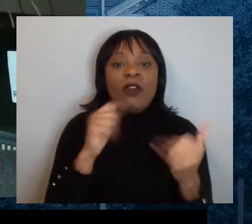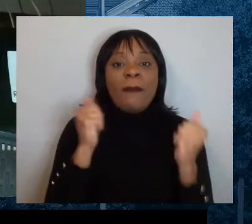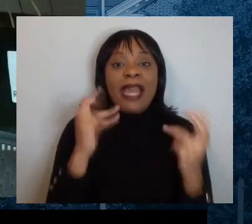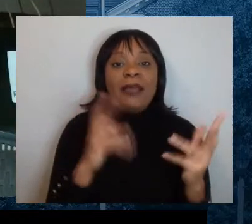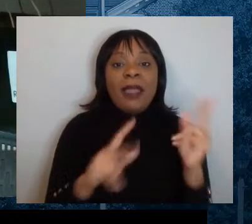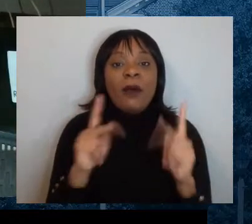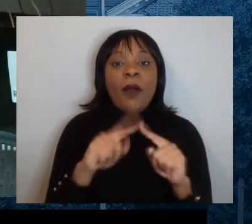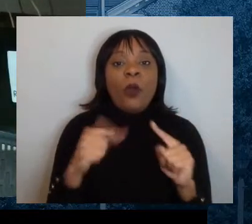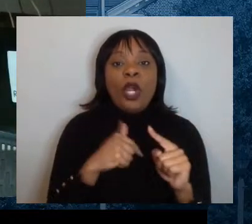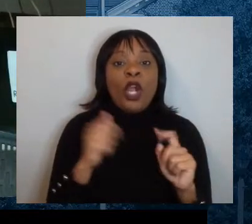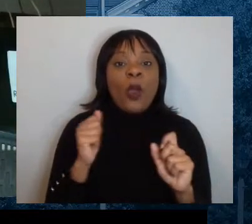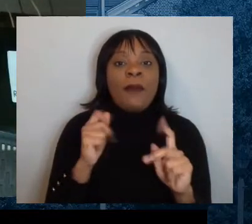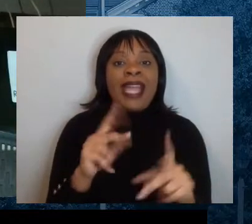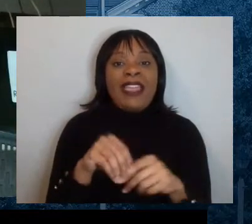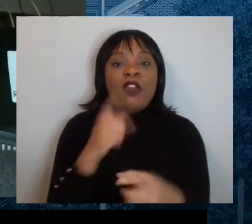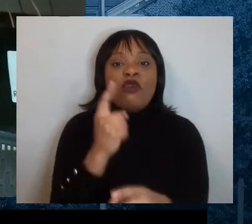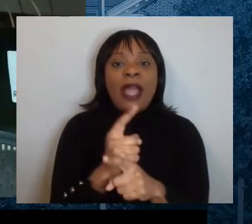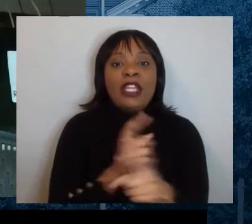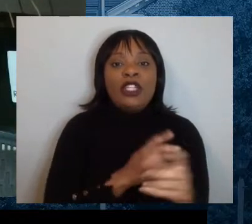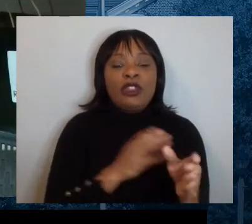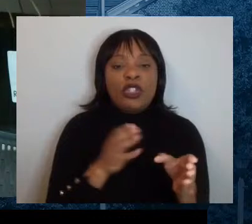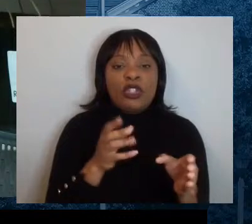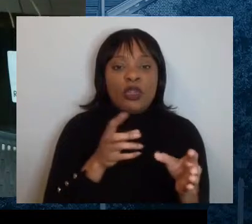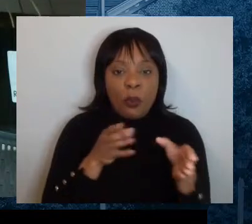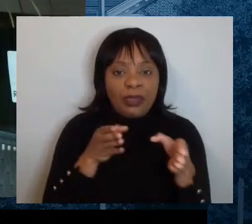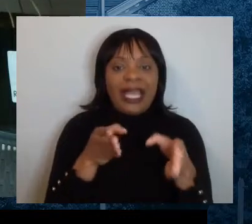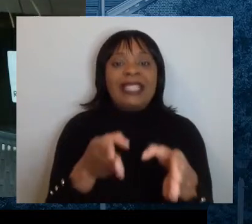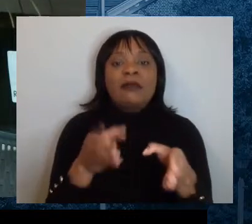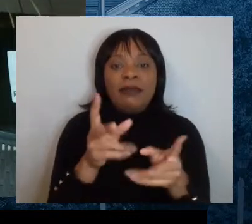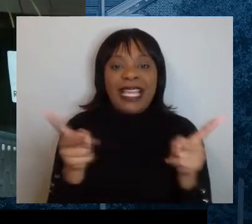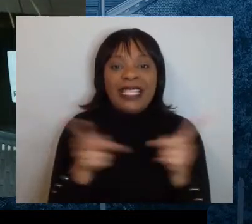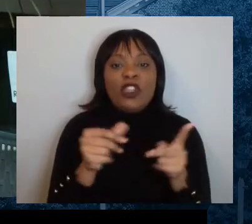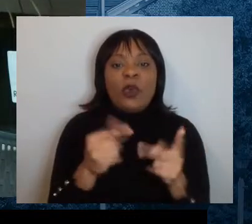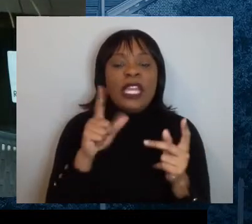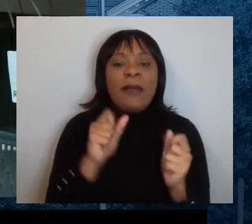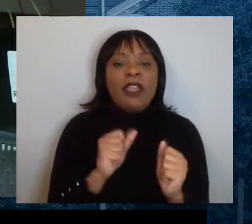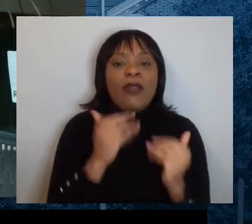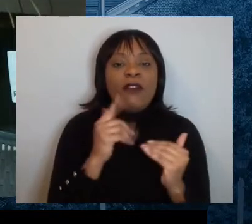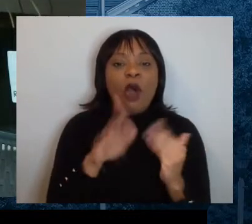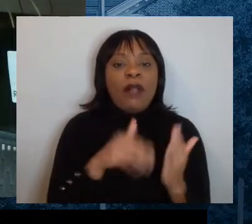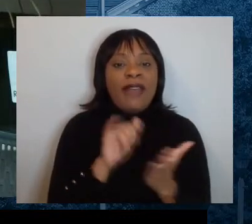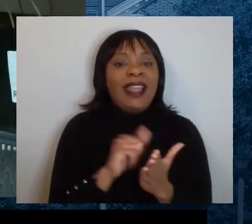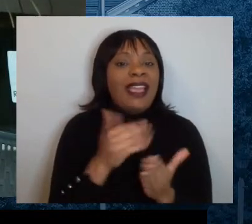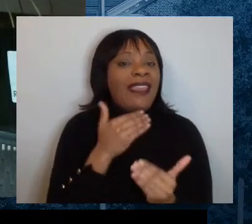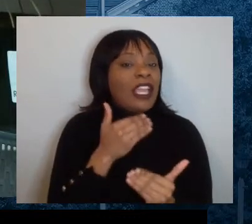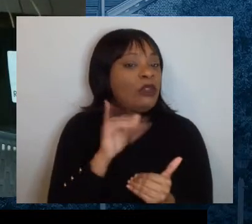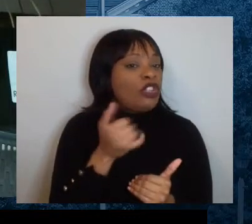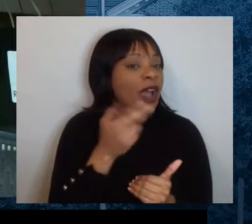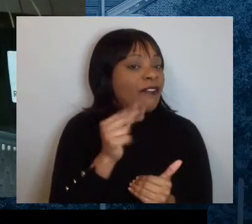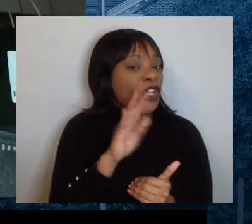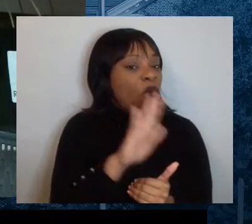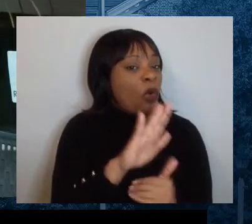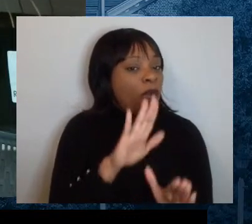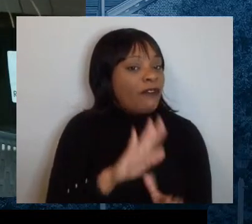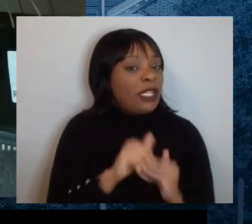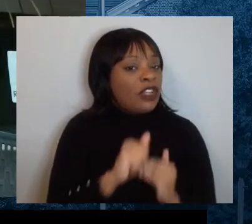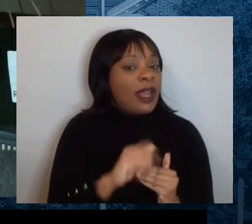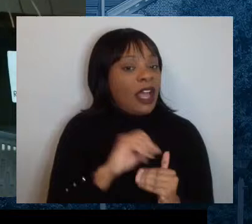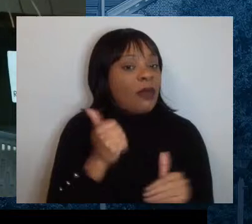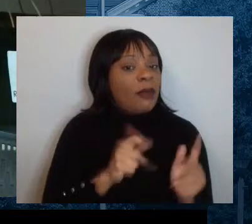right direction, and we can be grateful for all of that. Thank you, John, for your extraordinary leadership, and others in this room that are responsible for